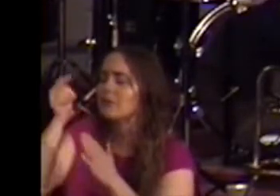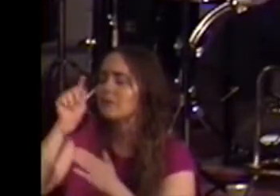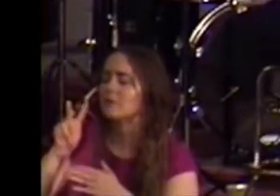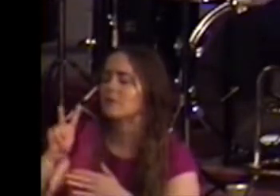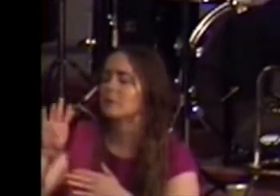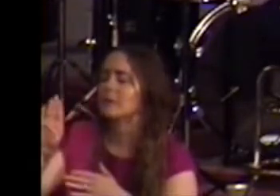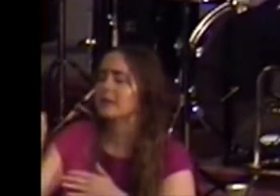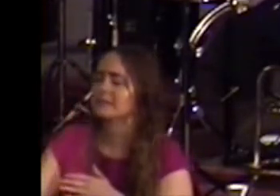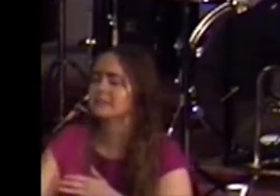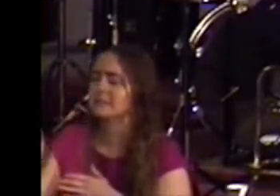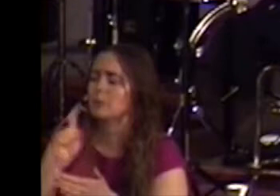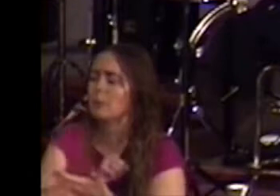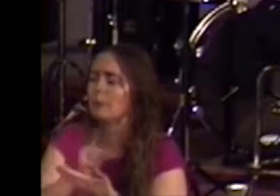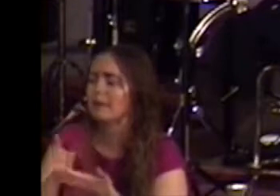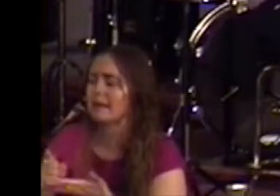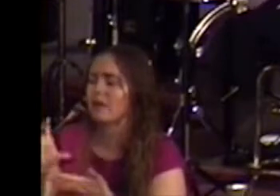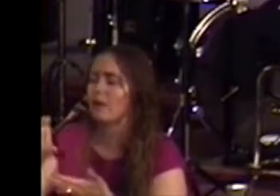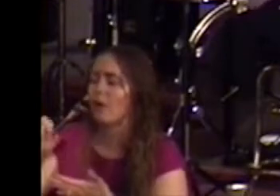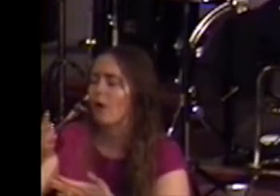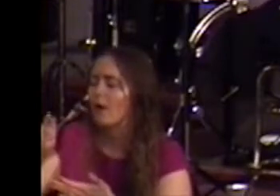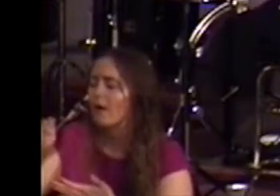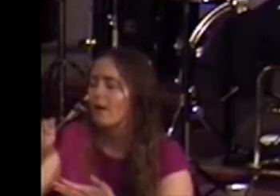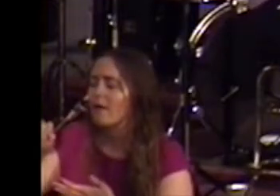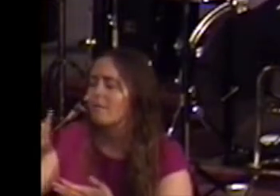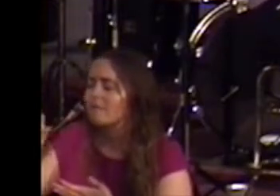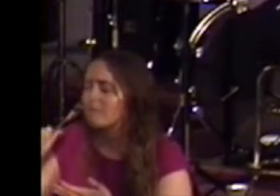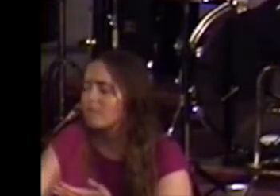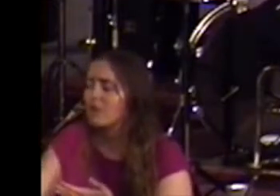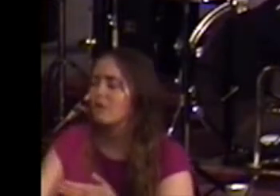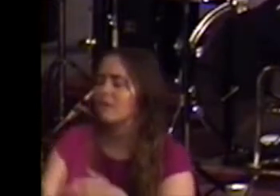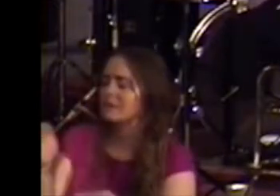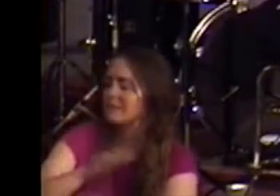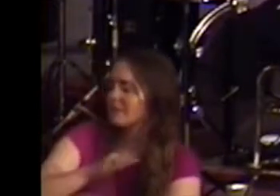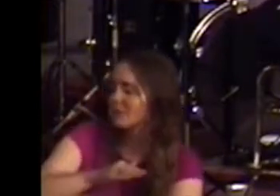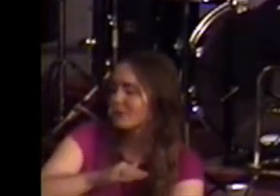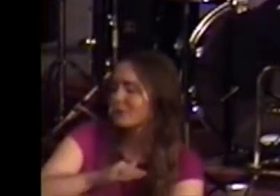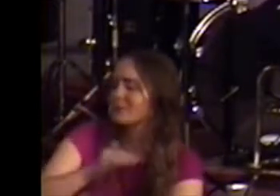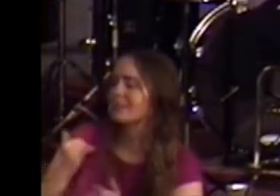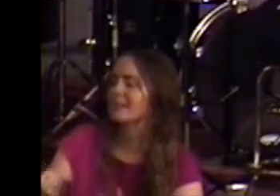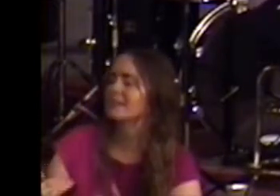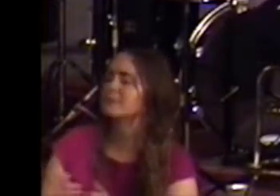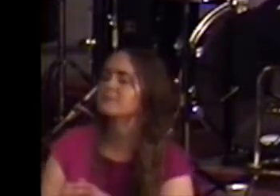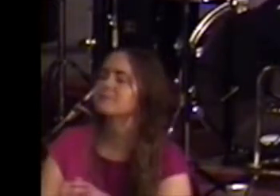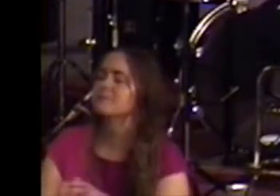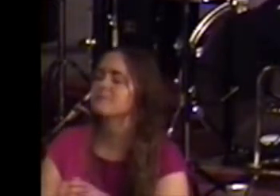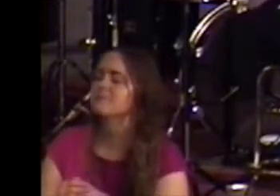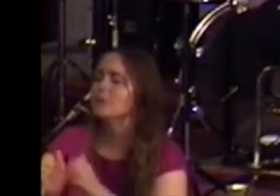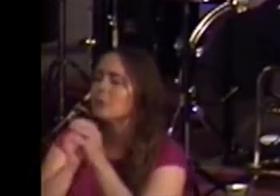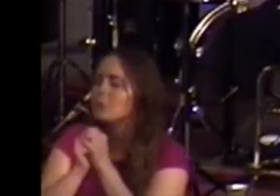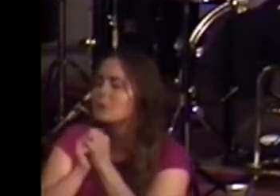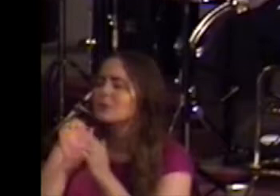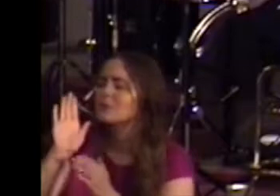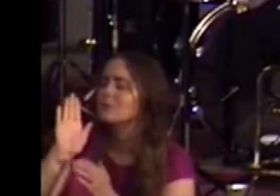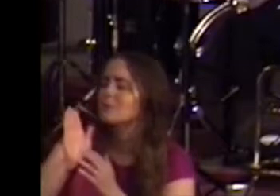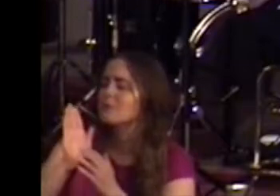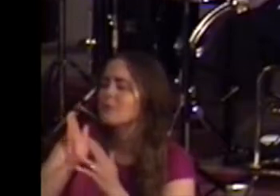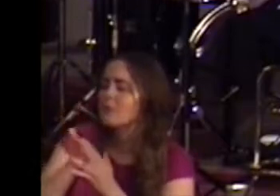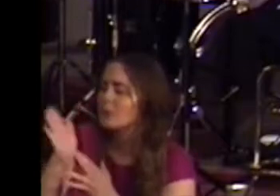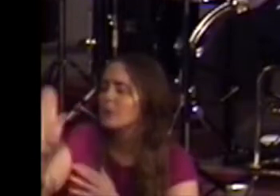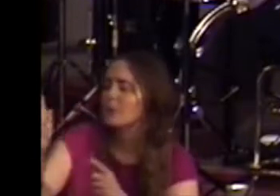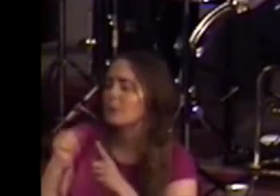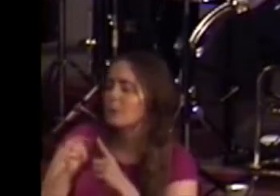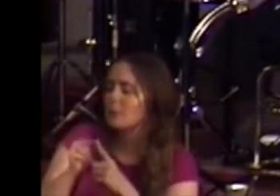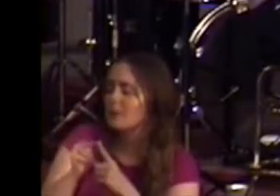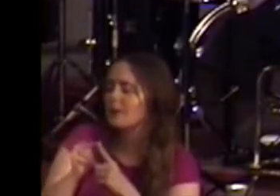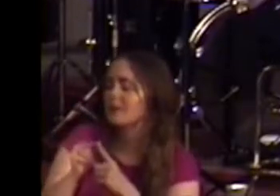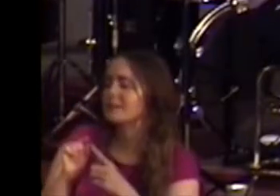this afternoon. We are so excited just to share with each other, love each other, and worship you through your word and song and fellowship. And so,